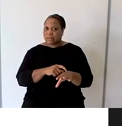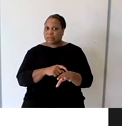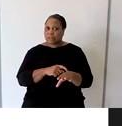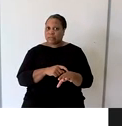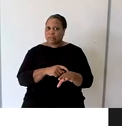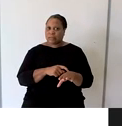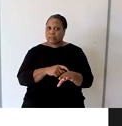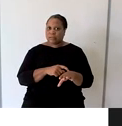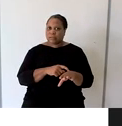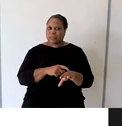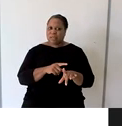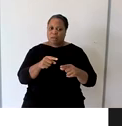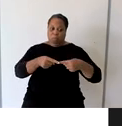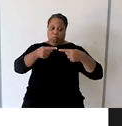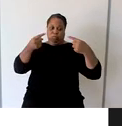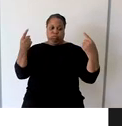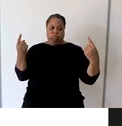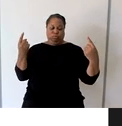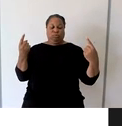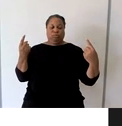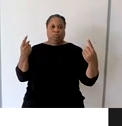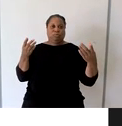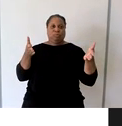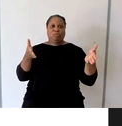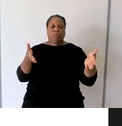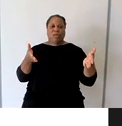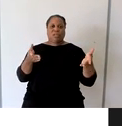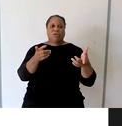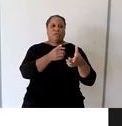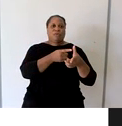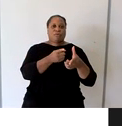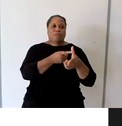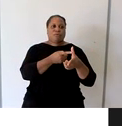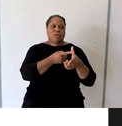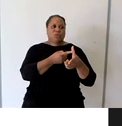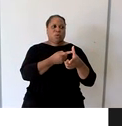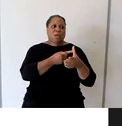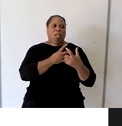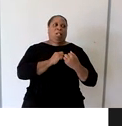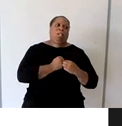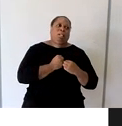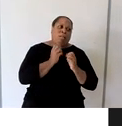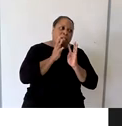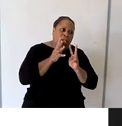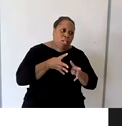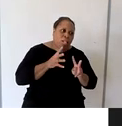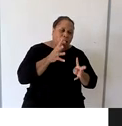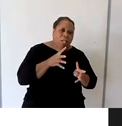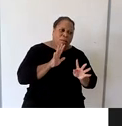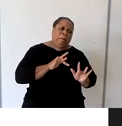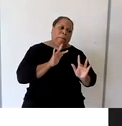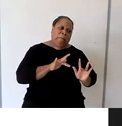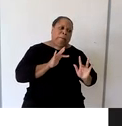polar opposite ways. The first being that it moves us to tears, where we need to pity the